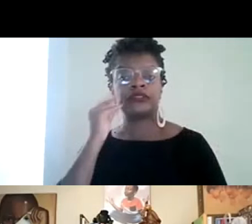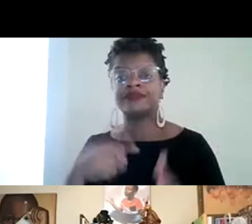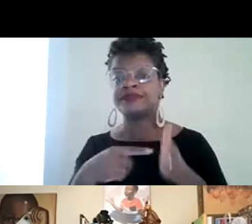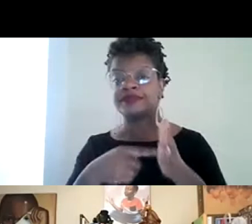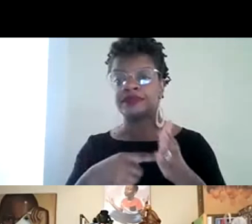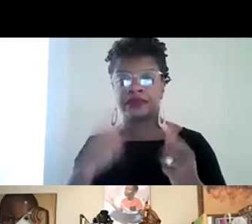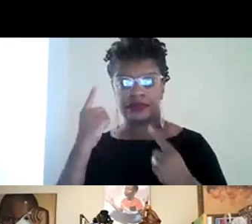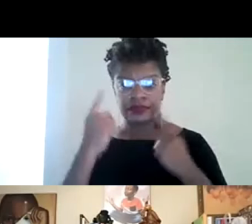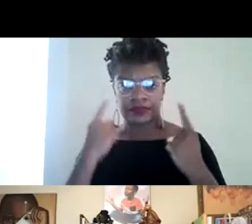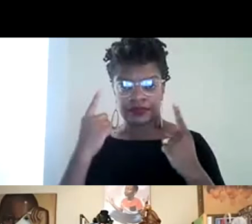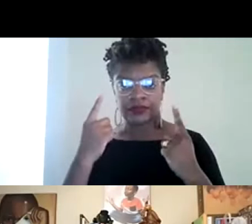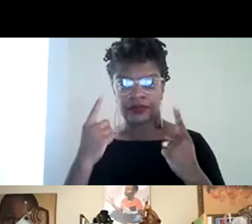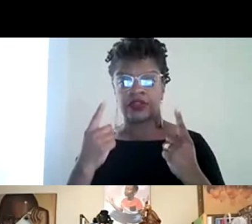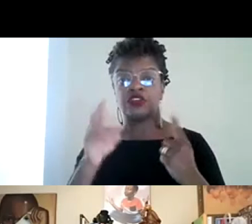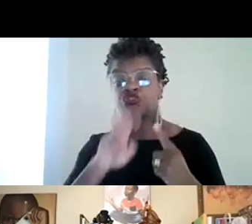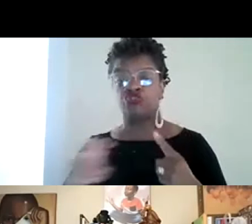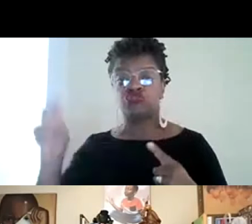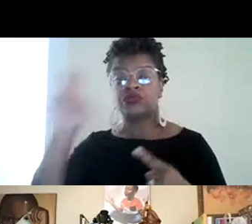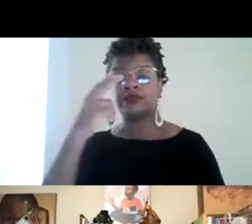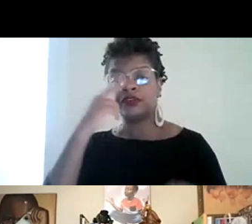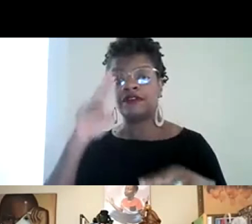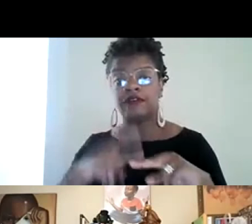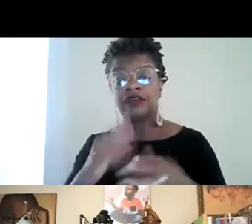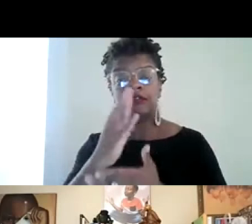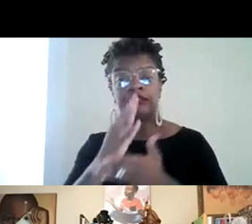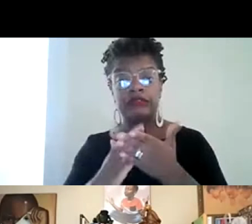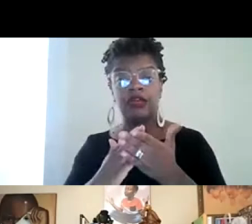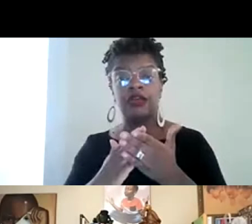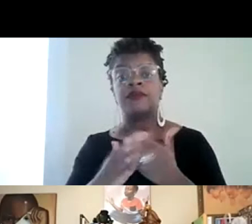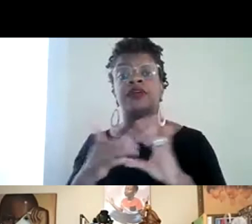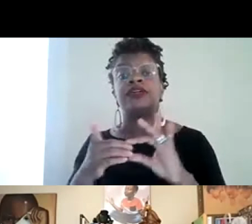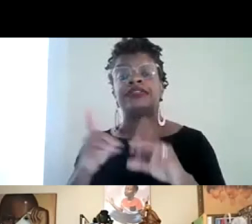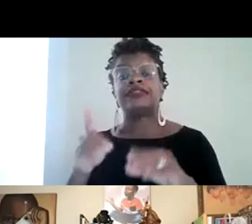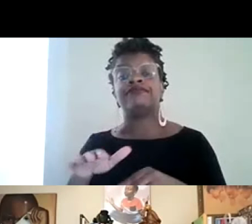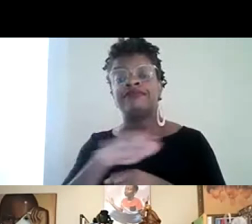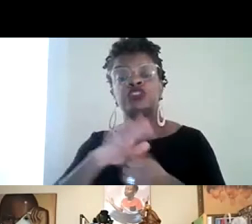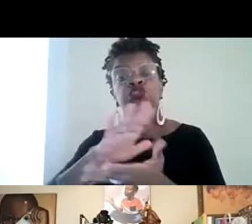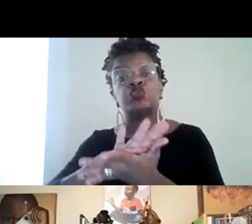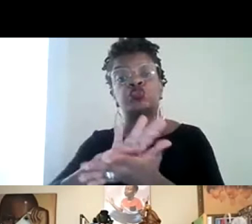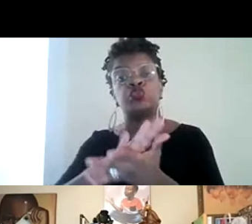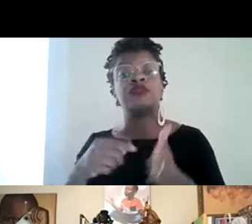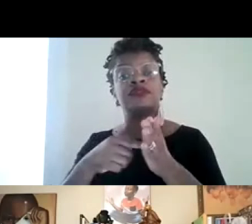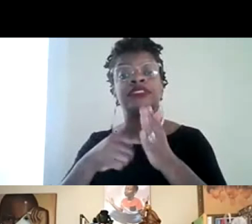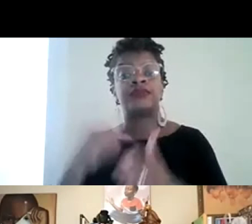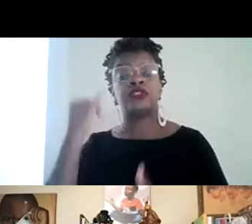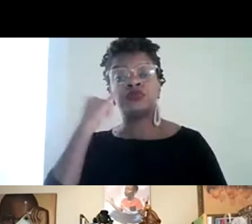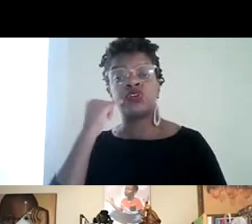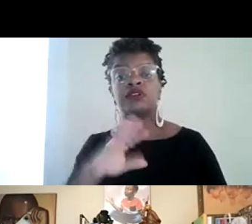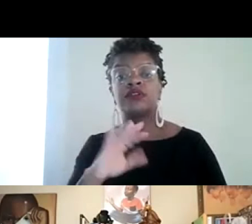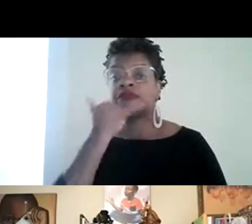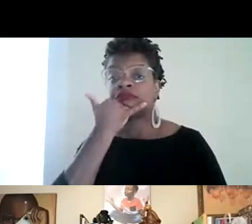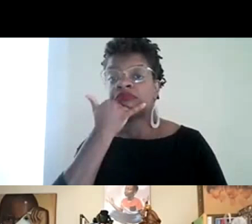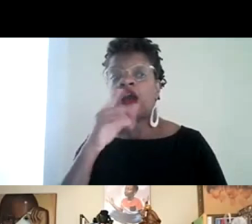ways in which field trips have been used in some districts as punitive, so when children have misbehaved for particular